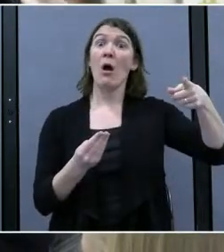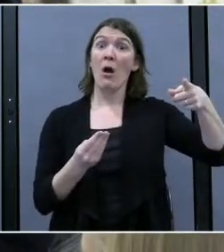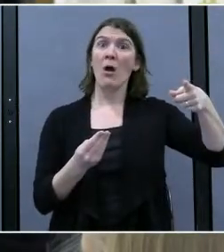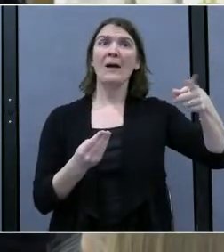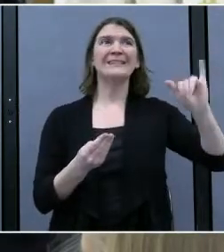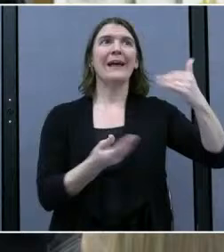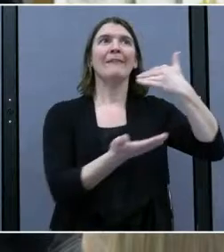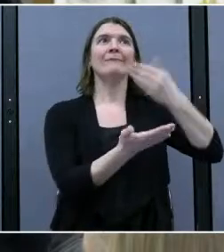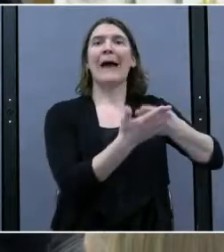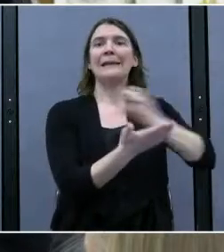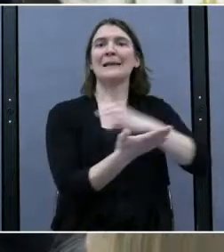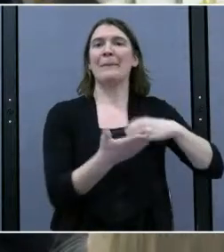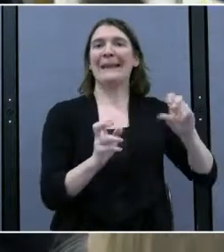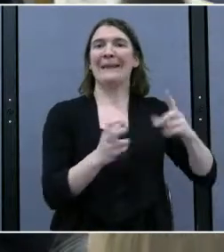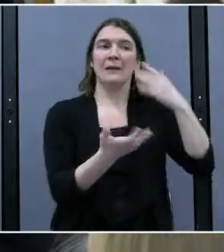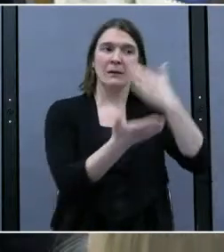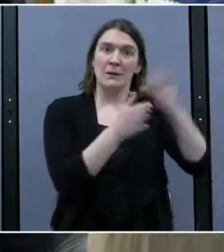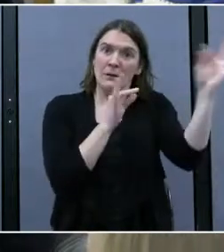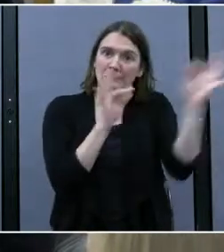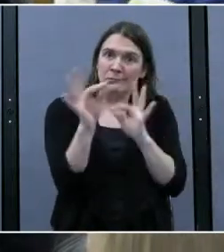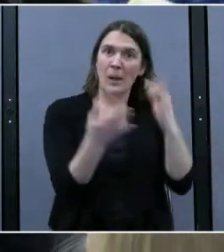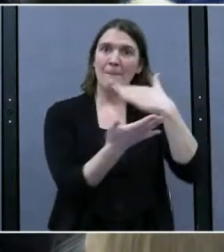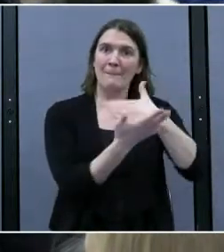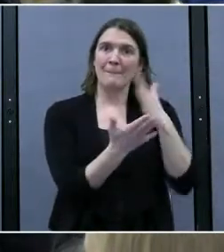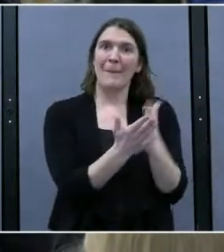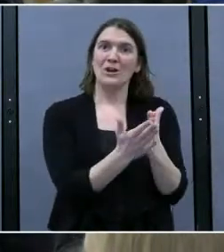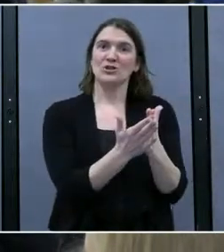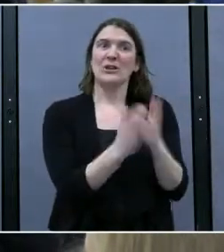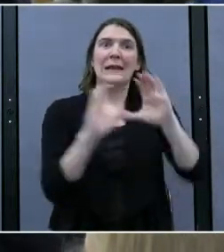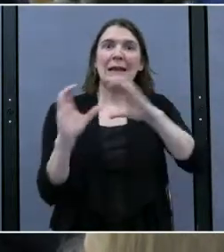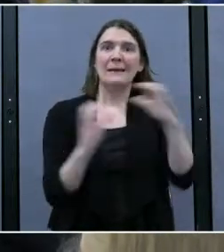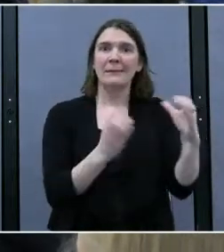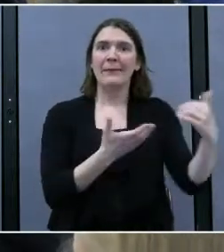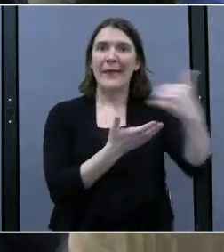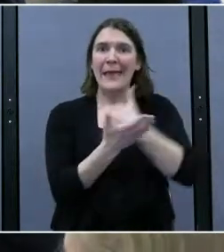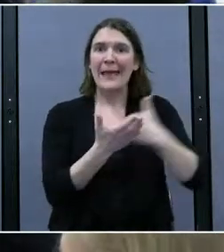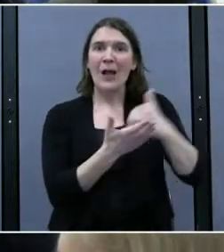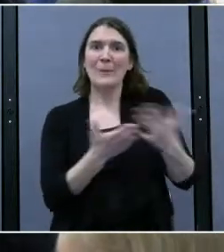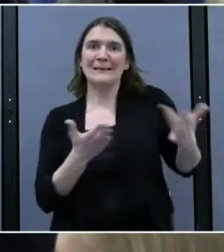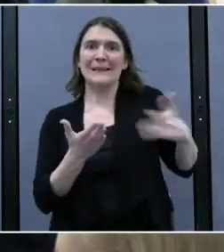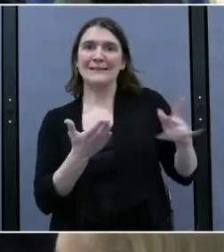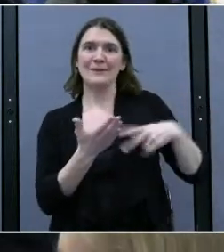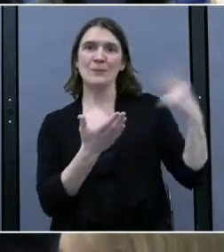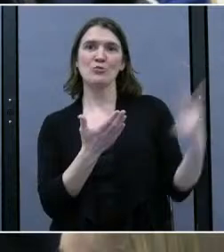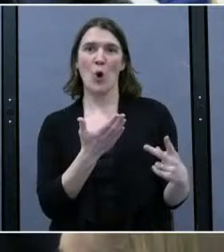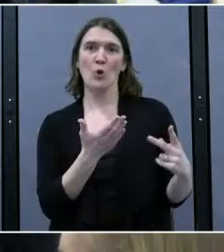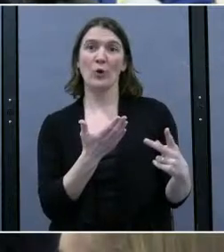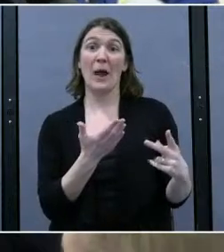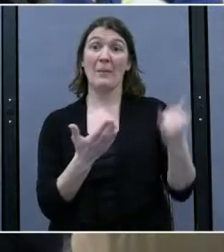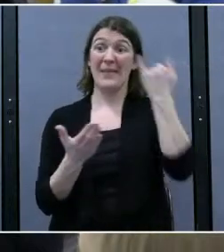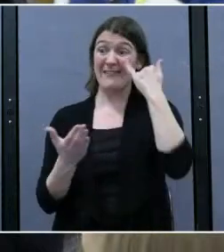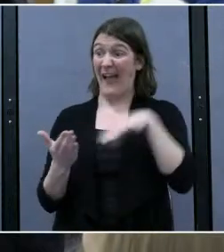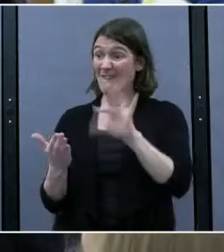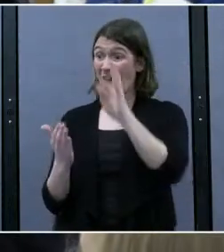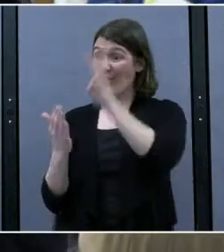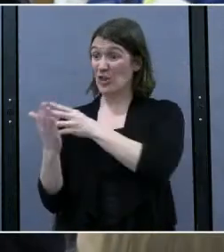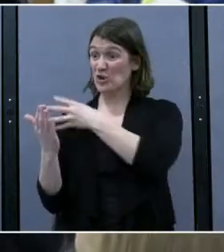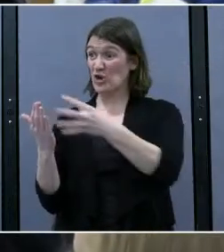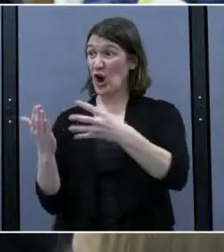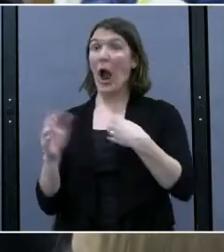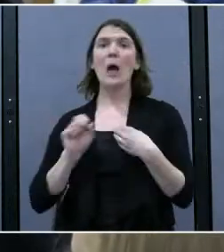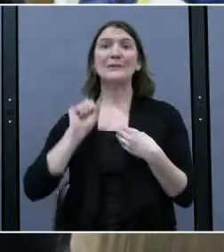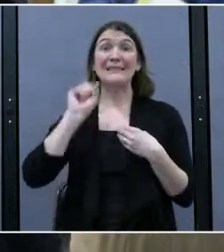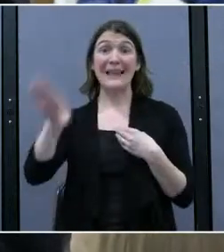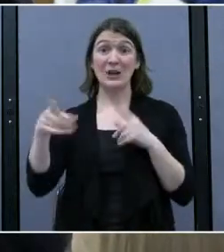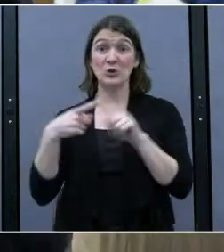of the Finance Committee, talking about the income sensitivity program. And if I can find the chart, I'll send